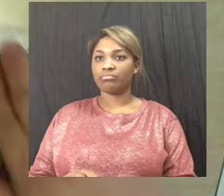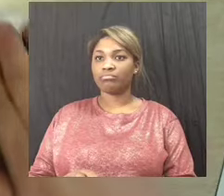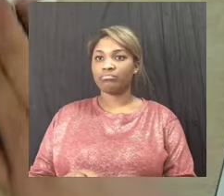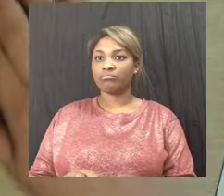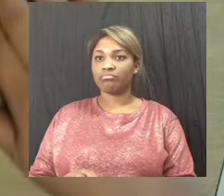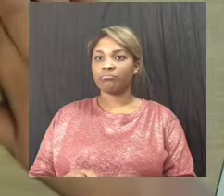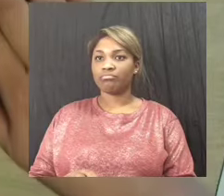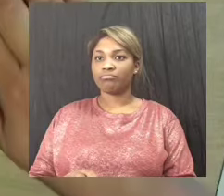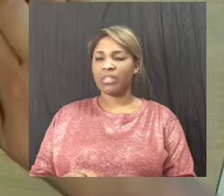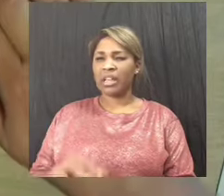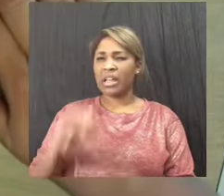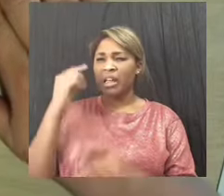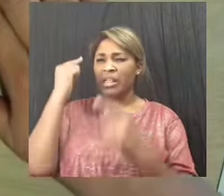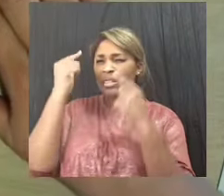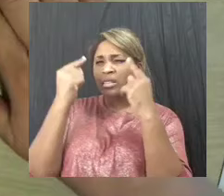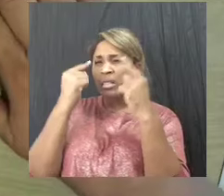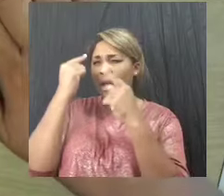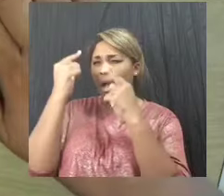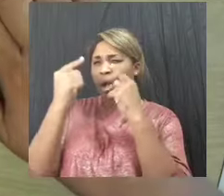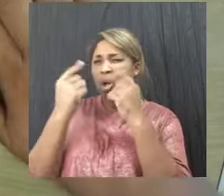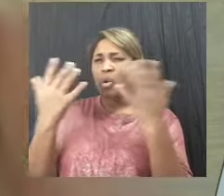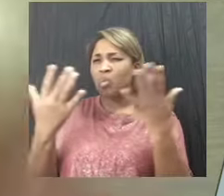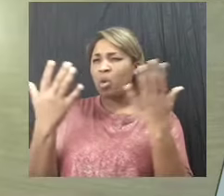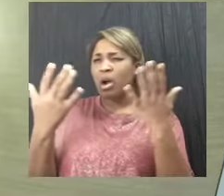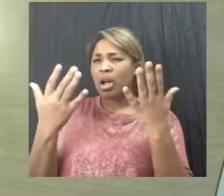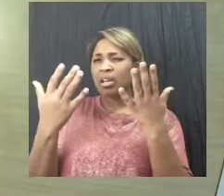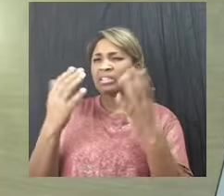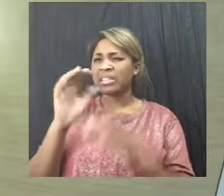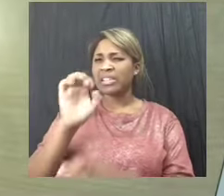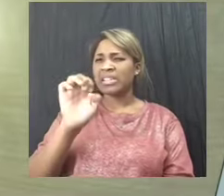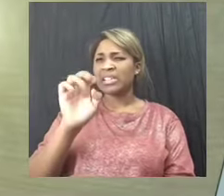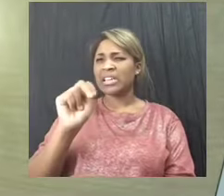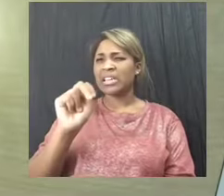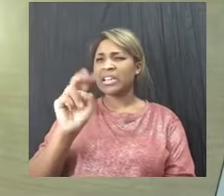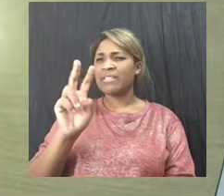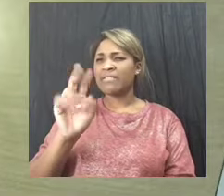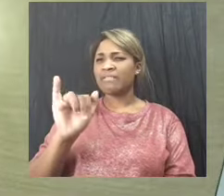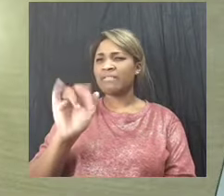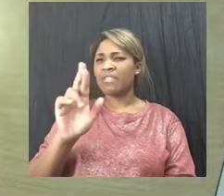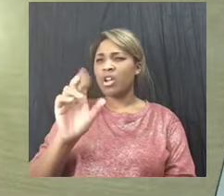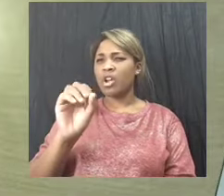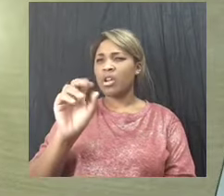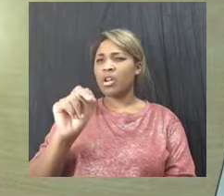We're going to think about what an environment is.